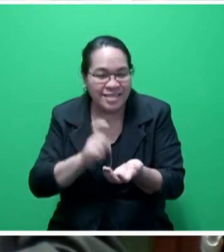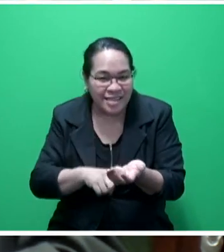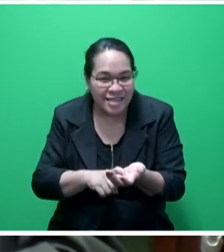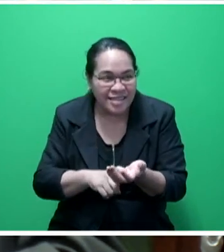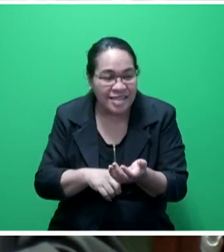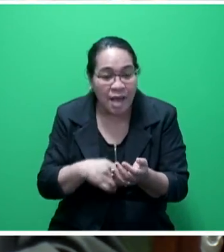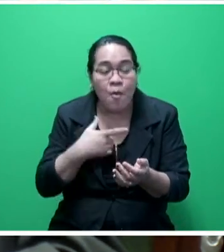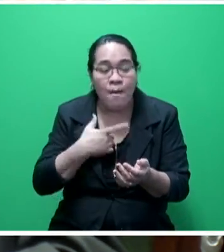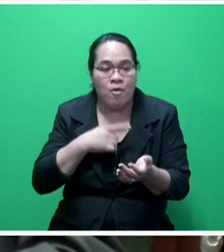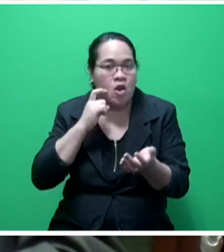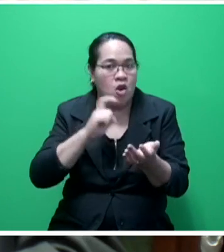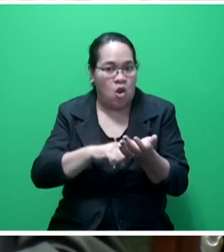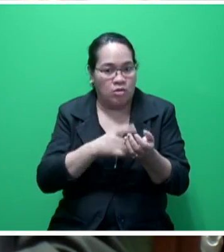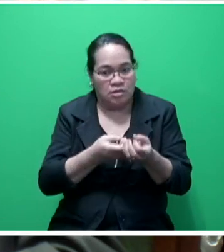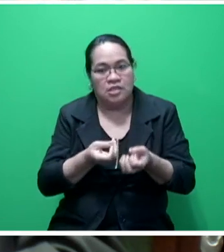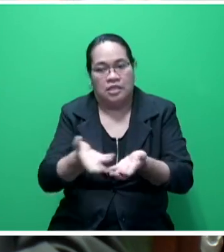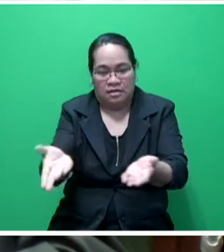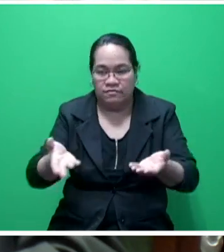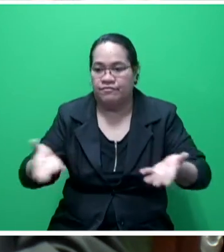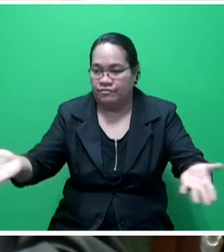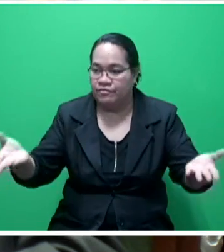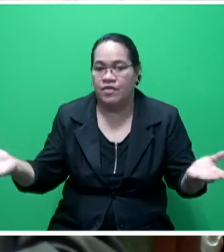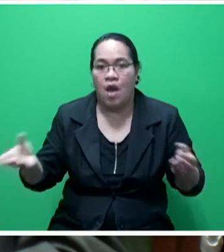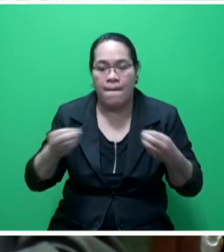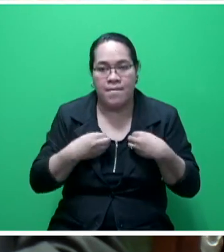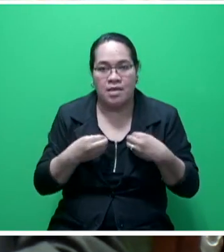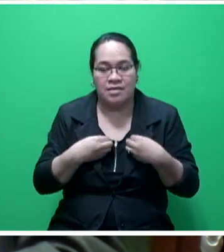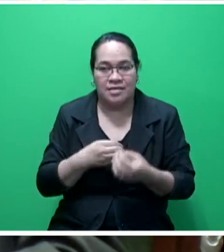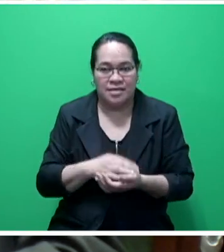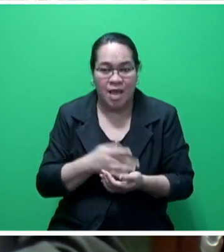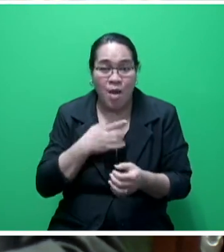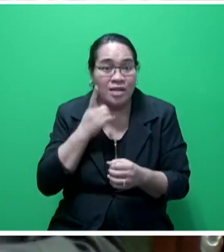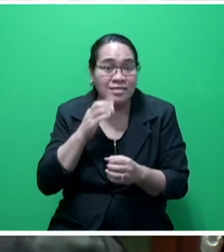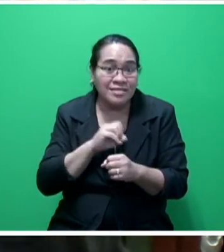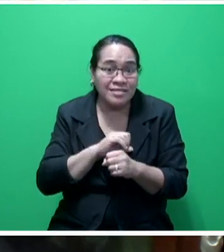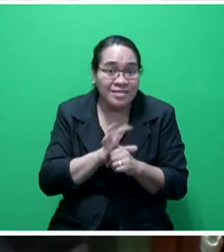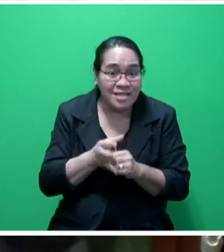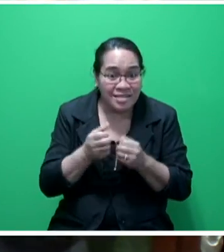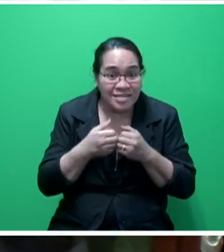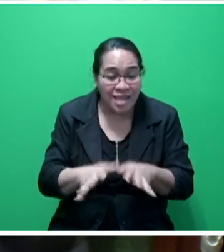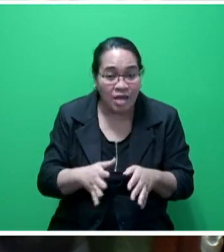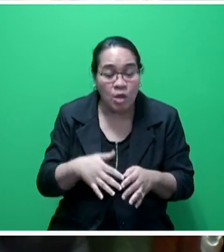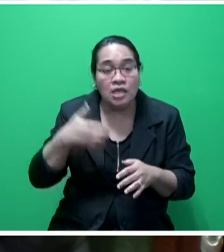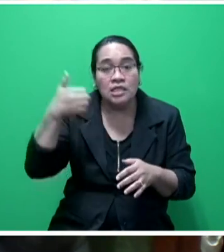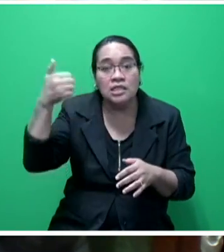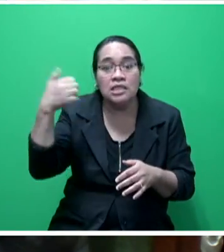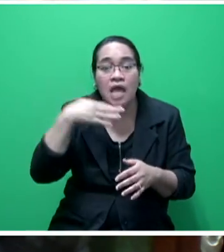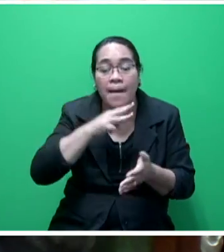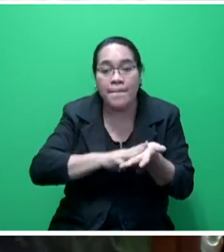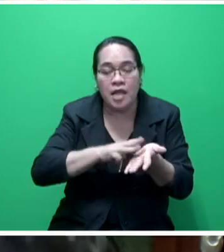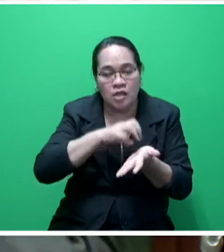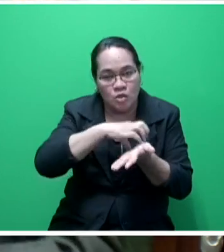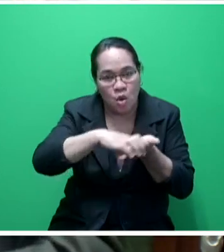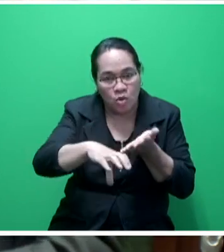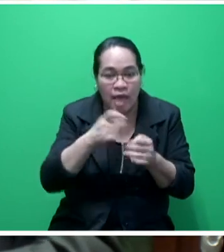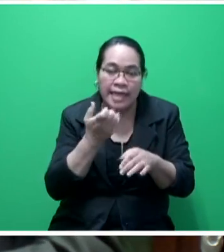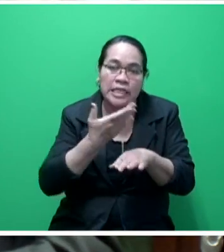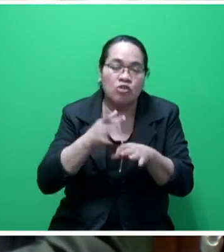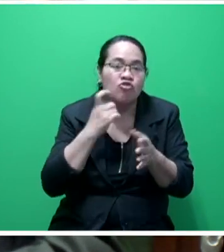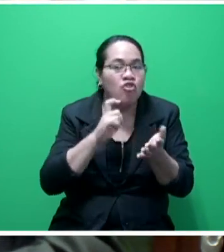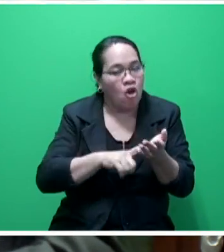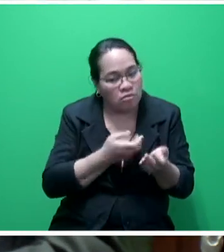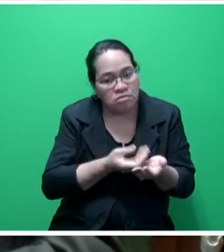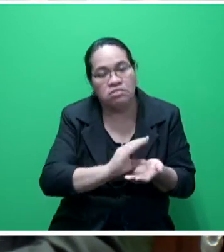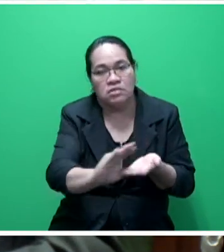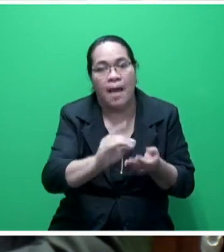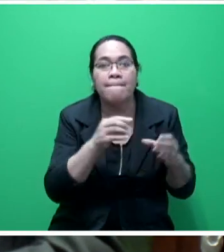loans being given out to these businesses. Since COVID started, there's been about $600 million in new loans that have been given